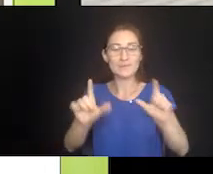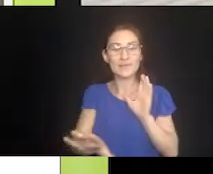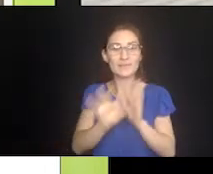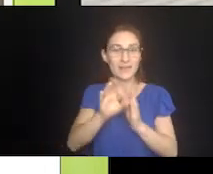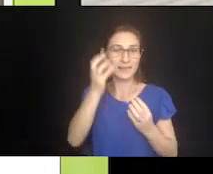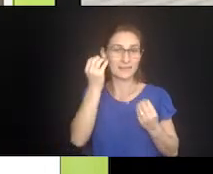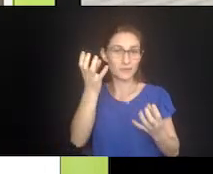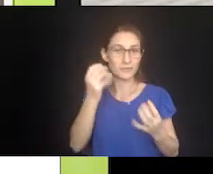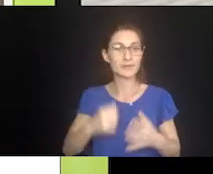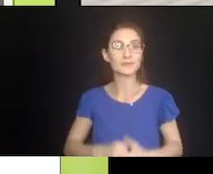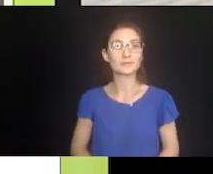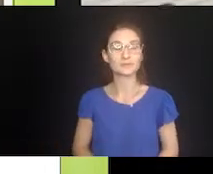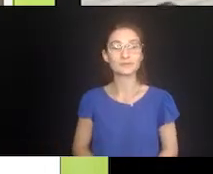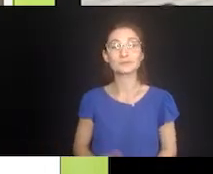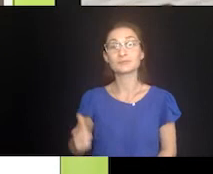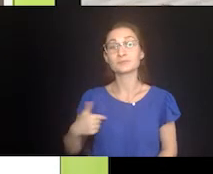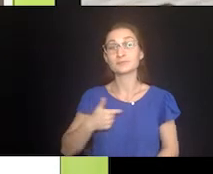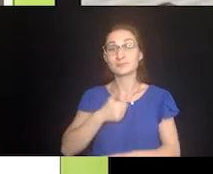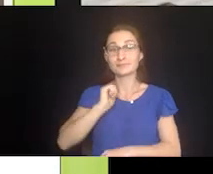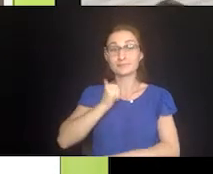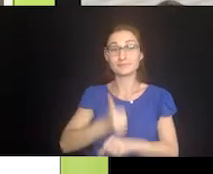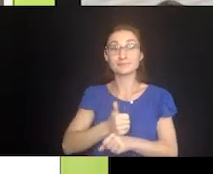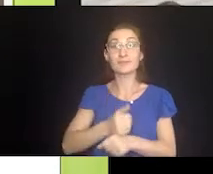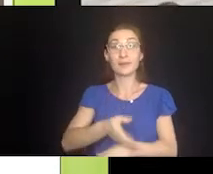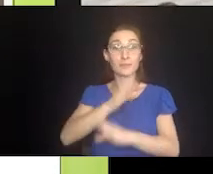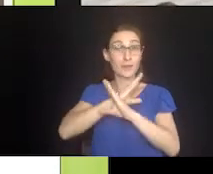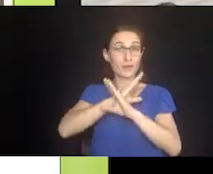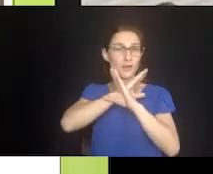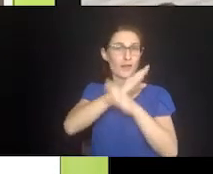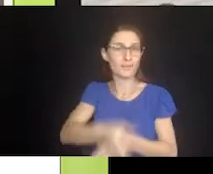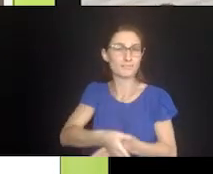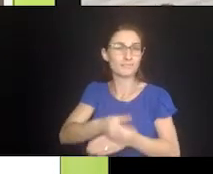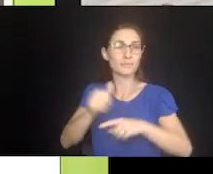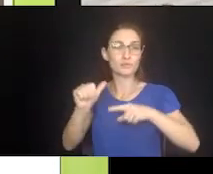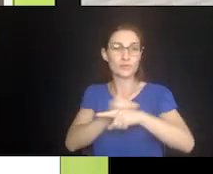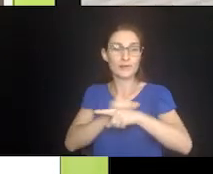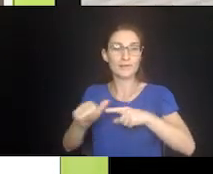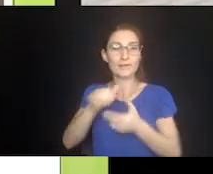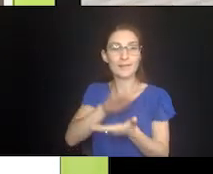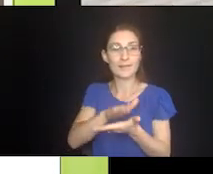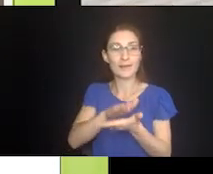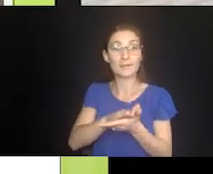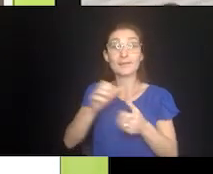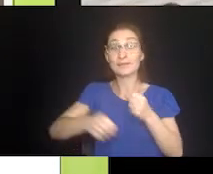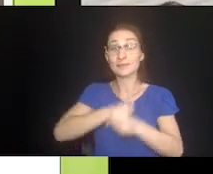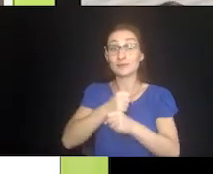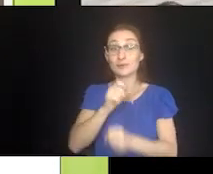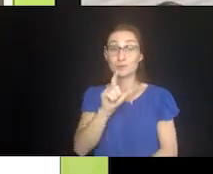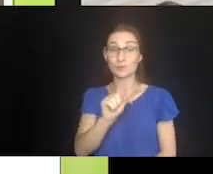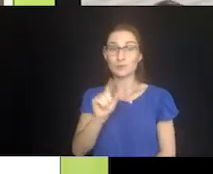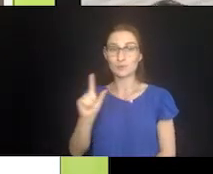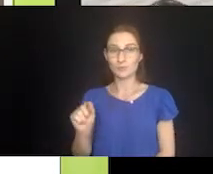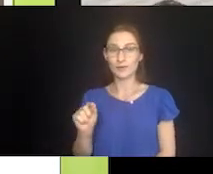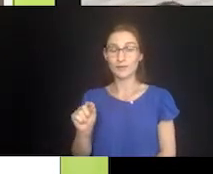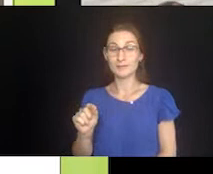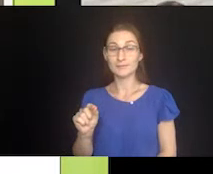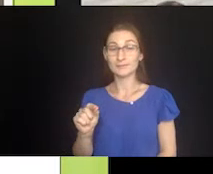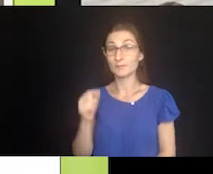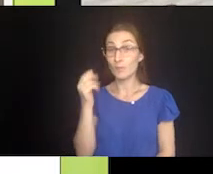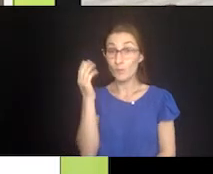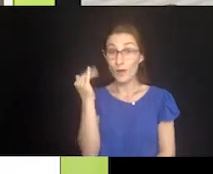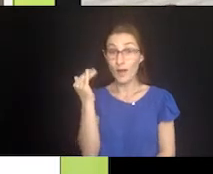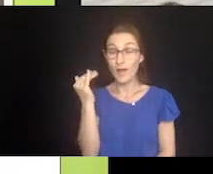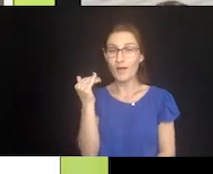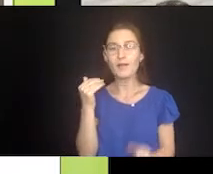on. And we established our Breaking Barriers Training Academy in 2020 to